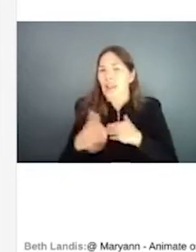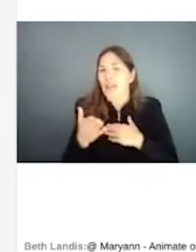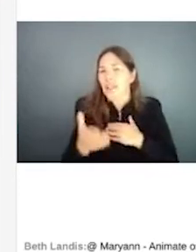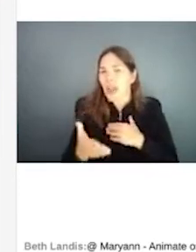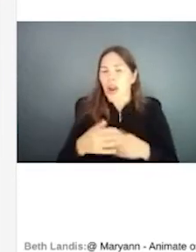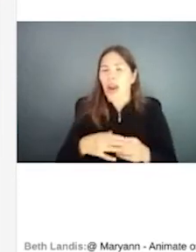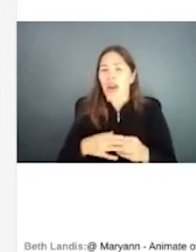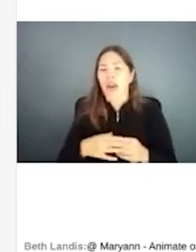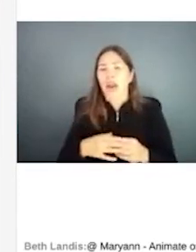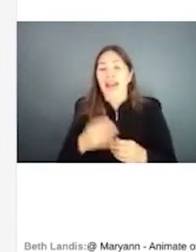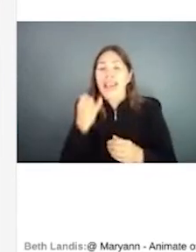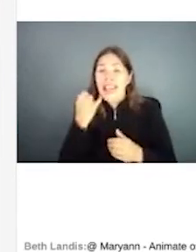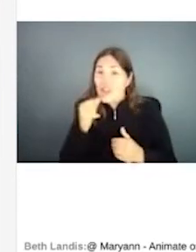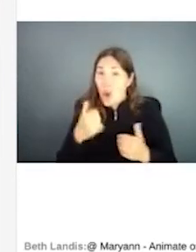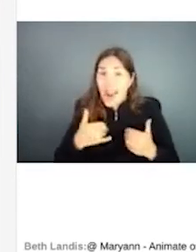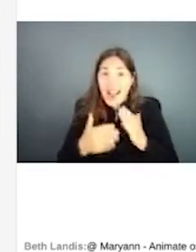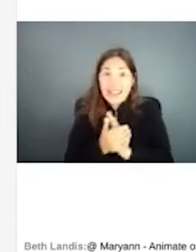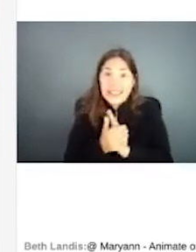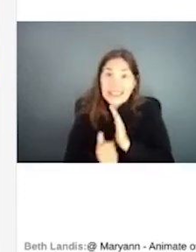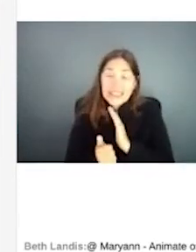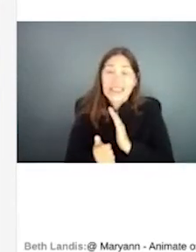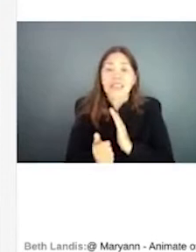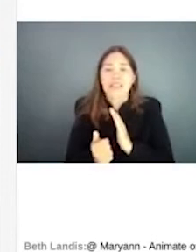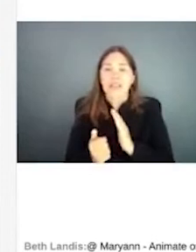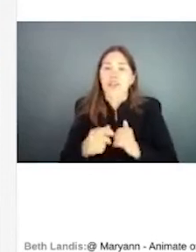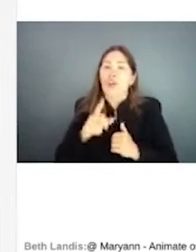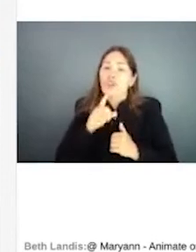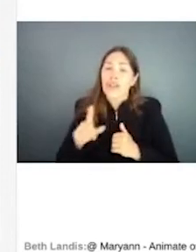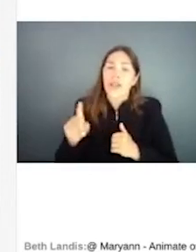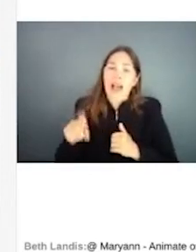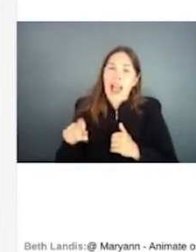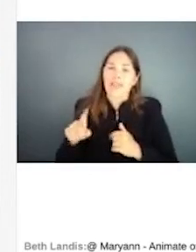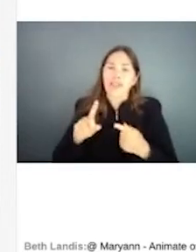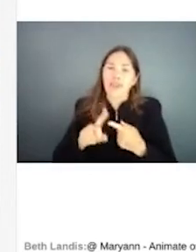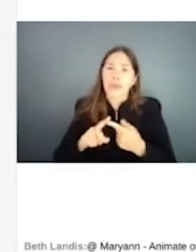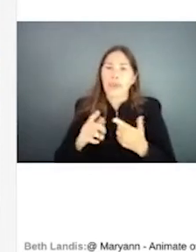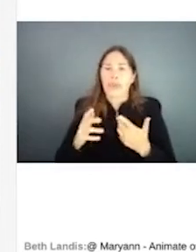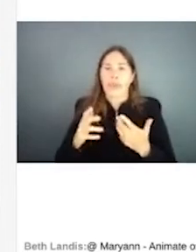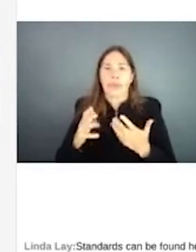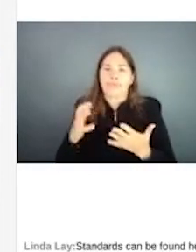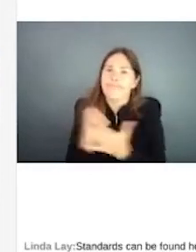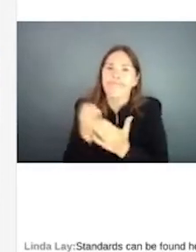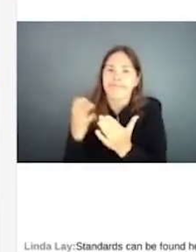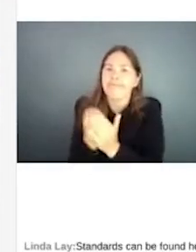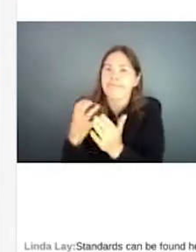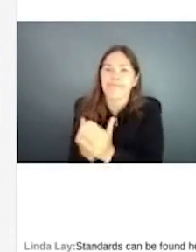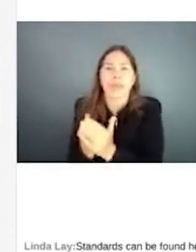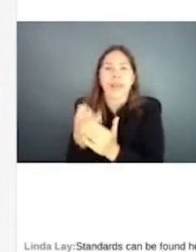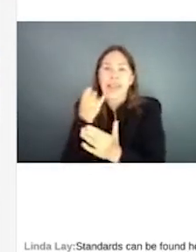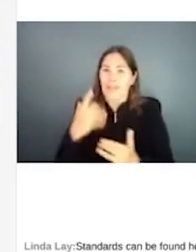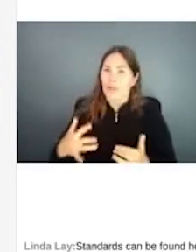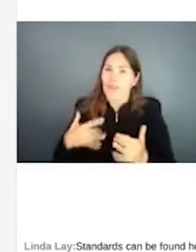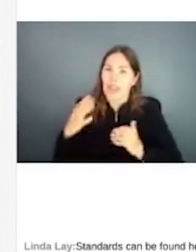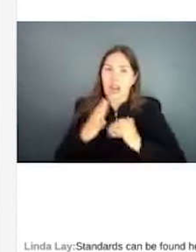is if you don't have the skills, you really have to go out there and attack it. And if you feel comfortable